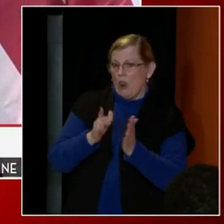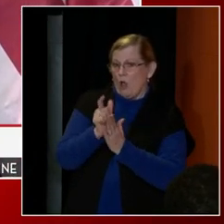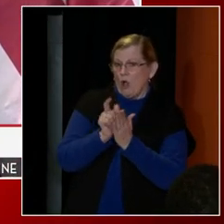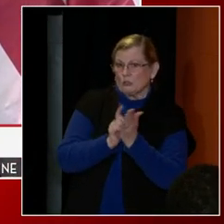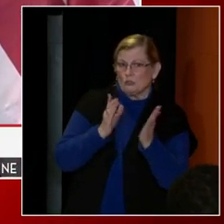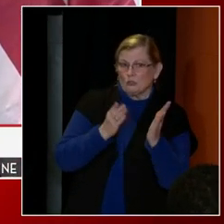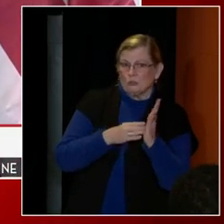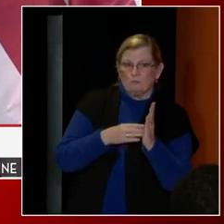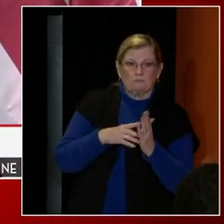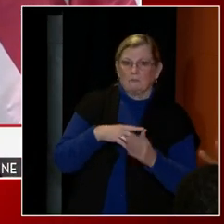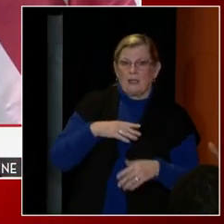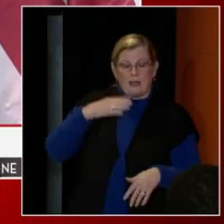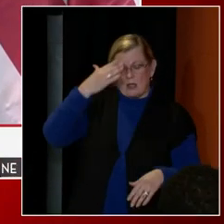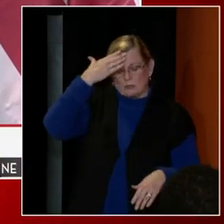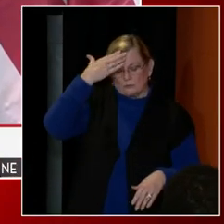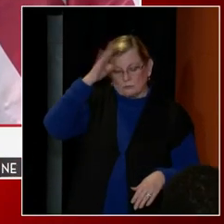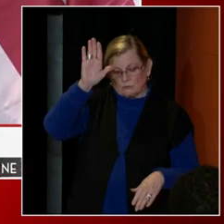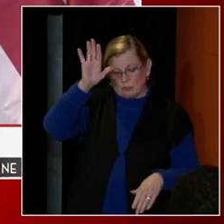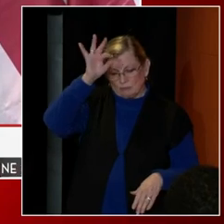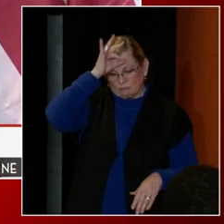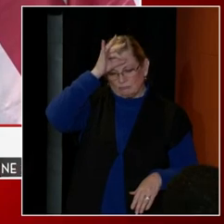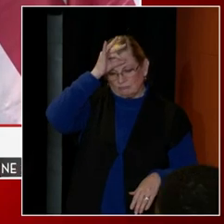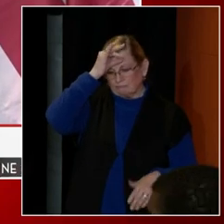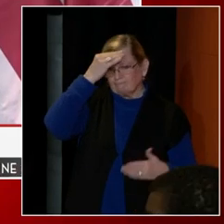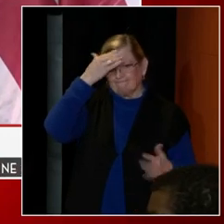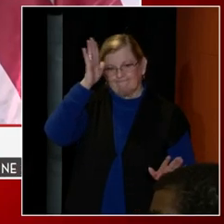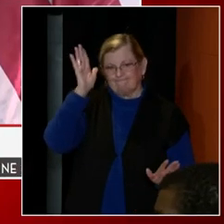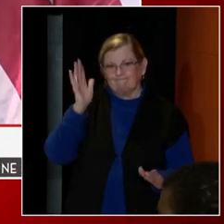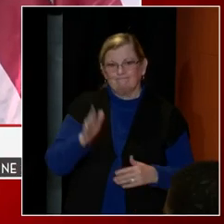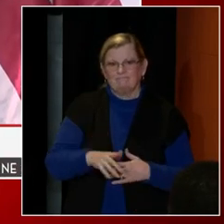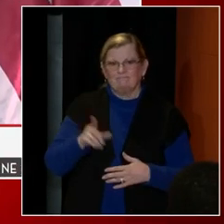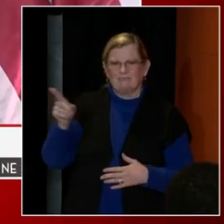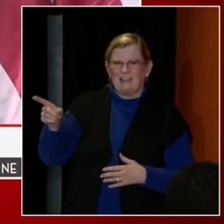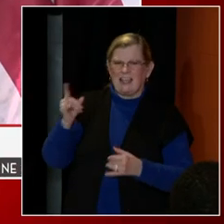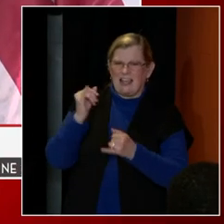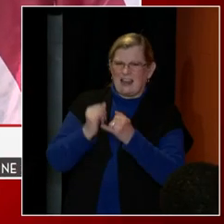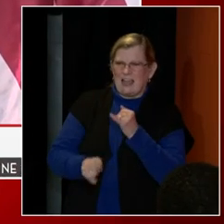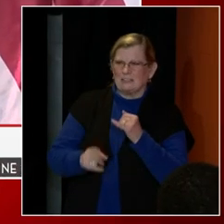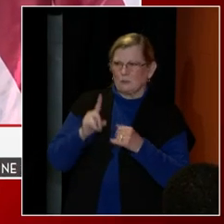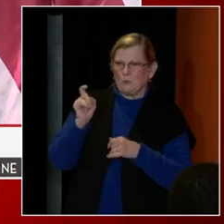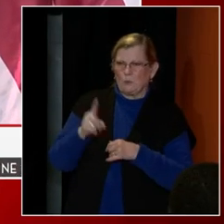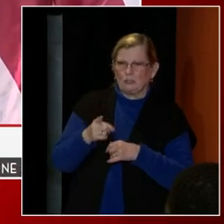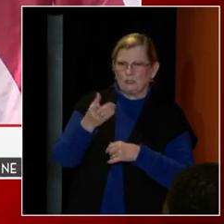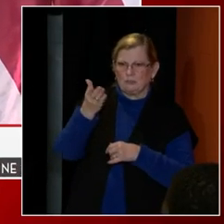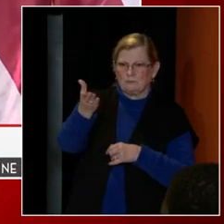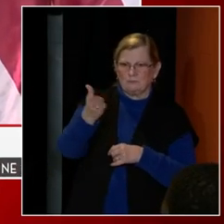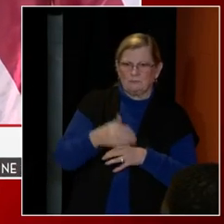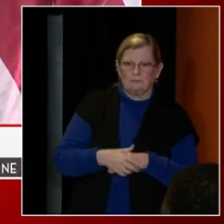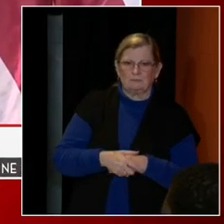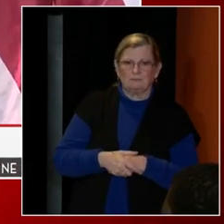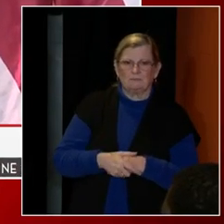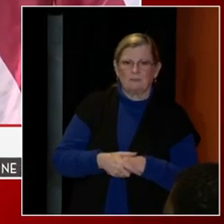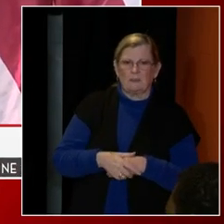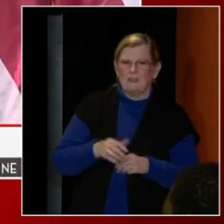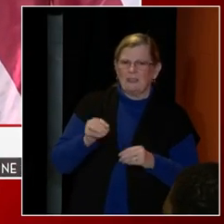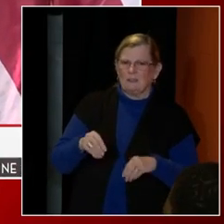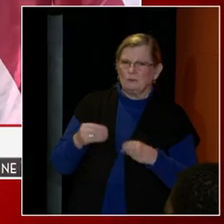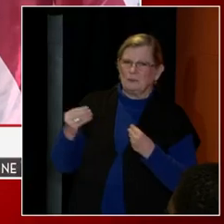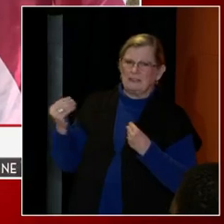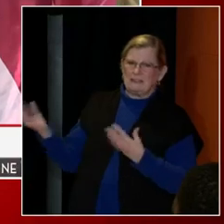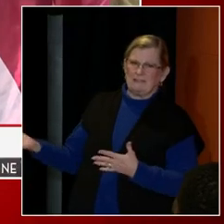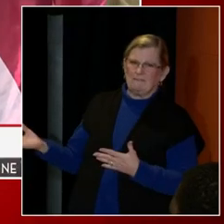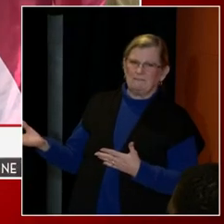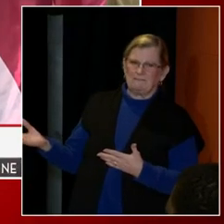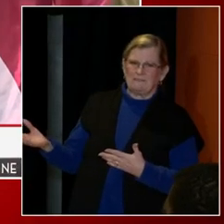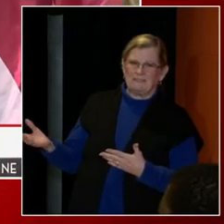know. Well, I was just hoping to talk to you, Chief, afterward outside, but can you just share with us how the process went for you? I didn't hear you